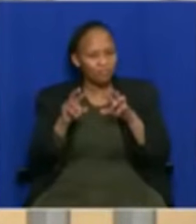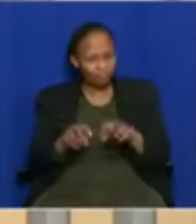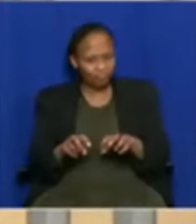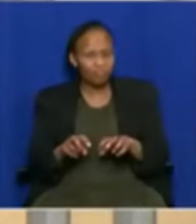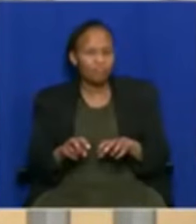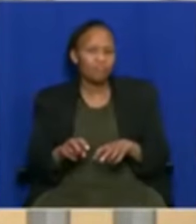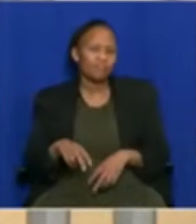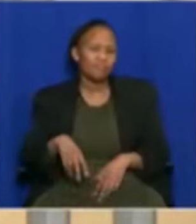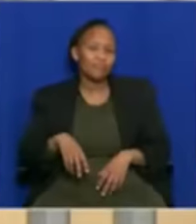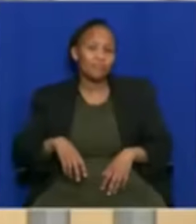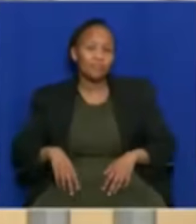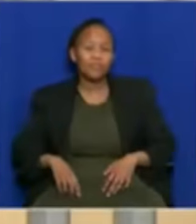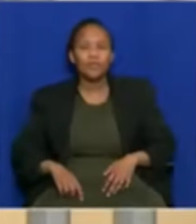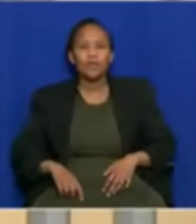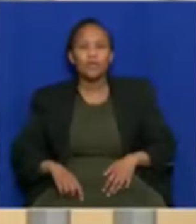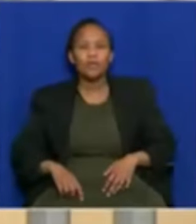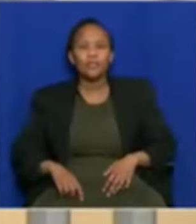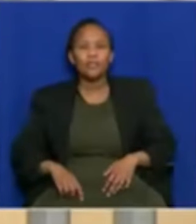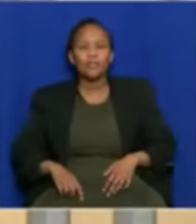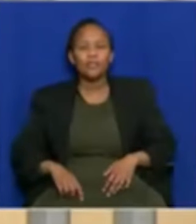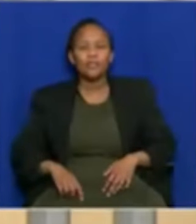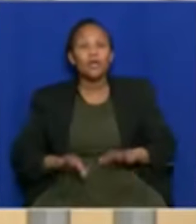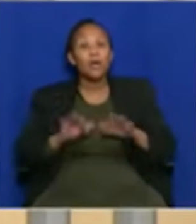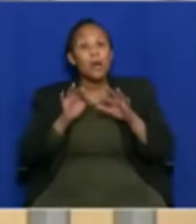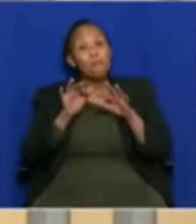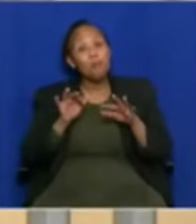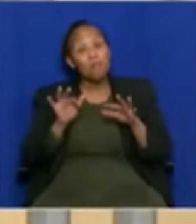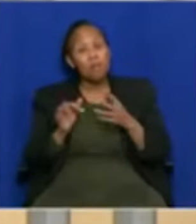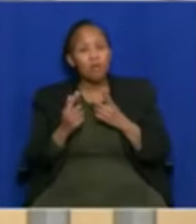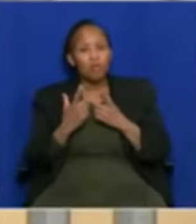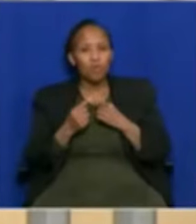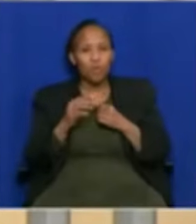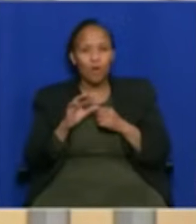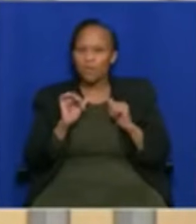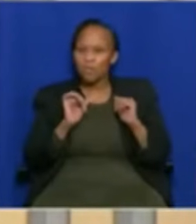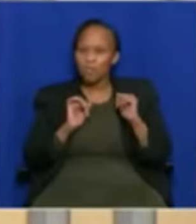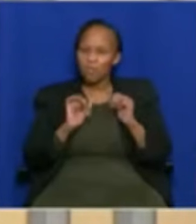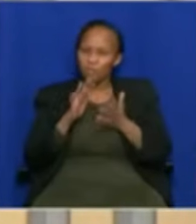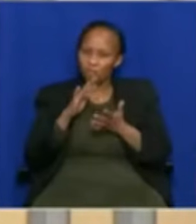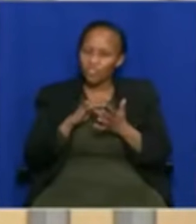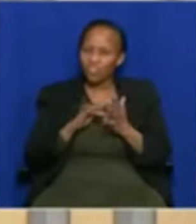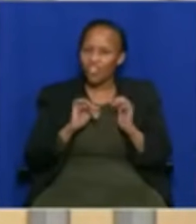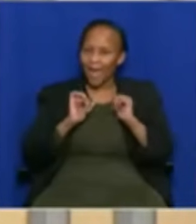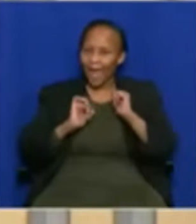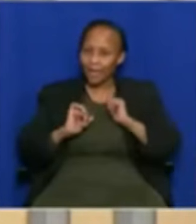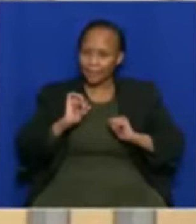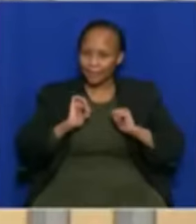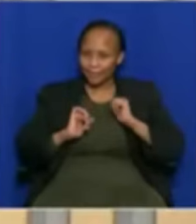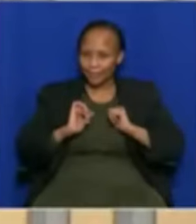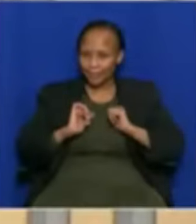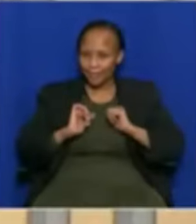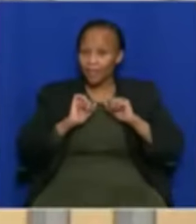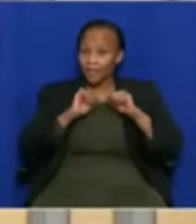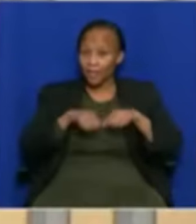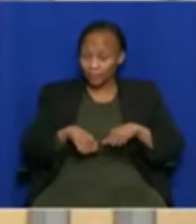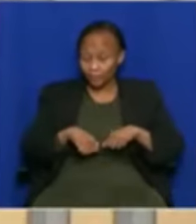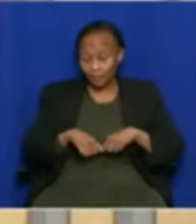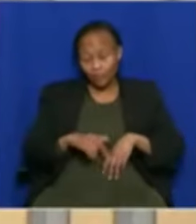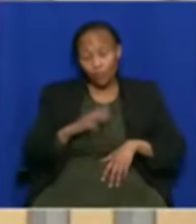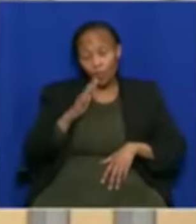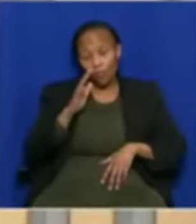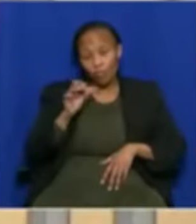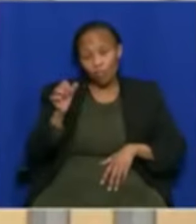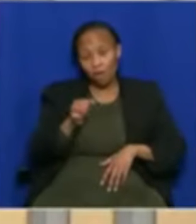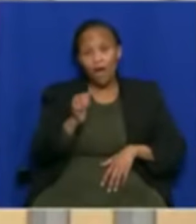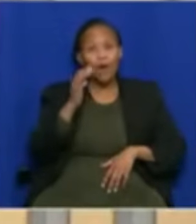that are acting in the post where they are or they were going to be appointed. So